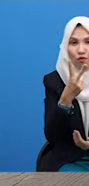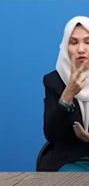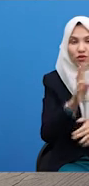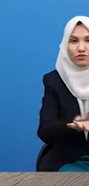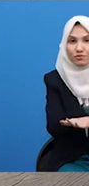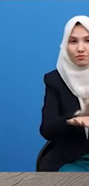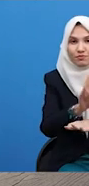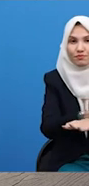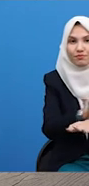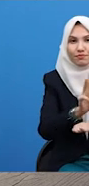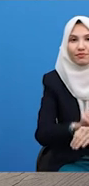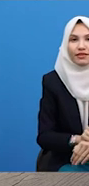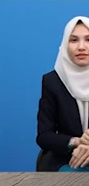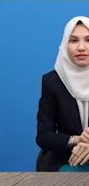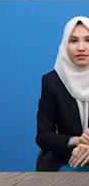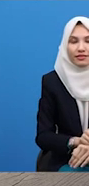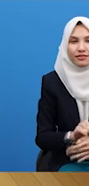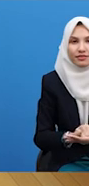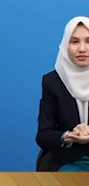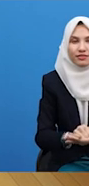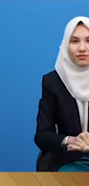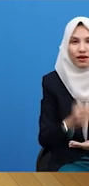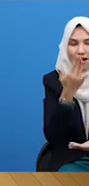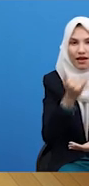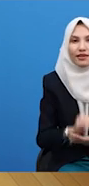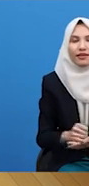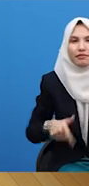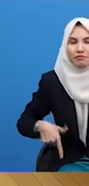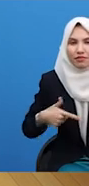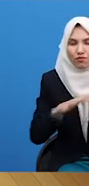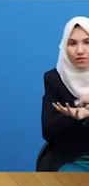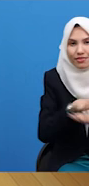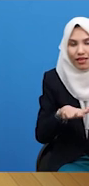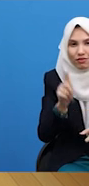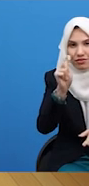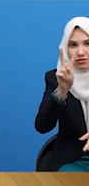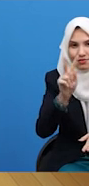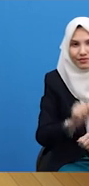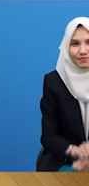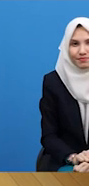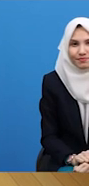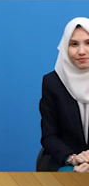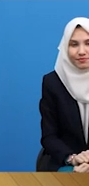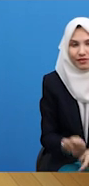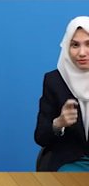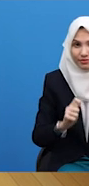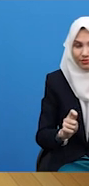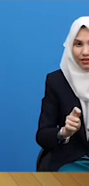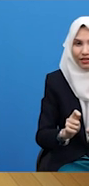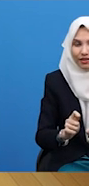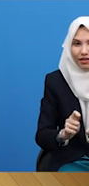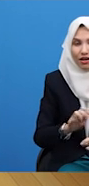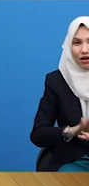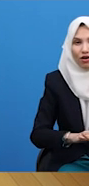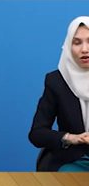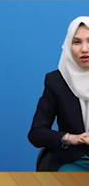live without a TV. For the next task, you will try it on your own